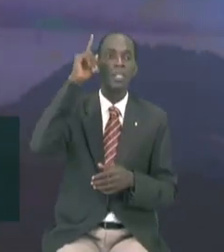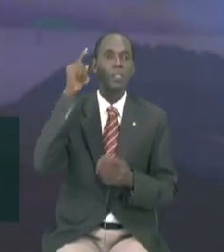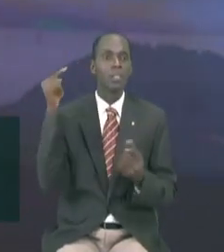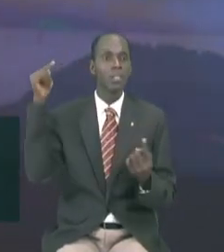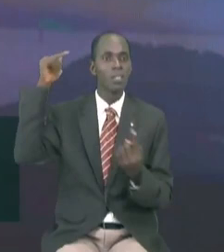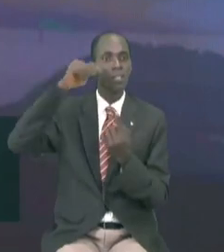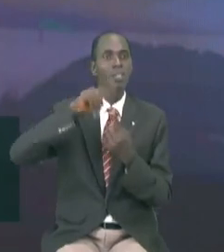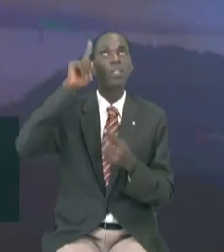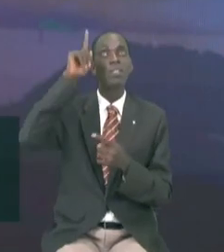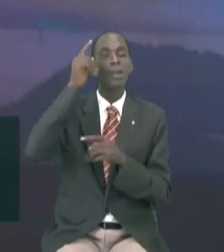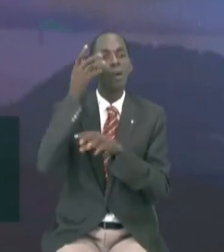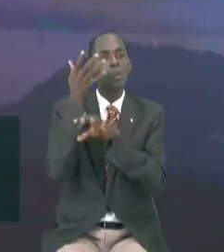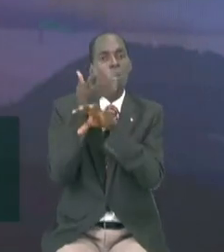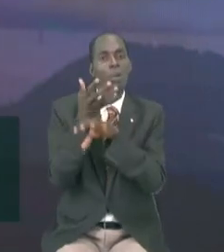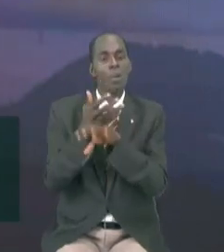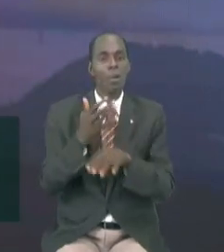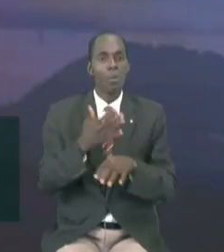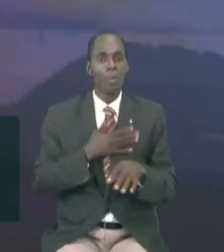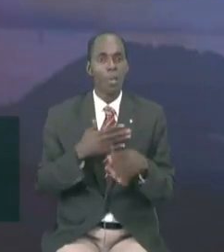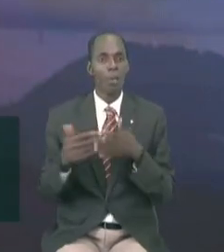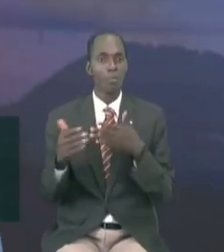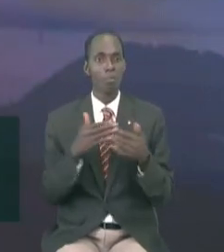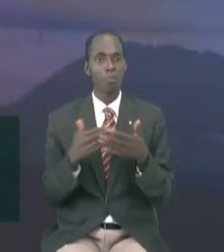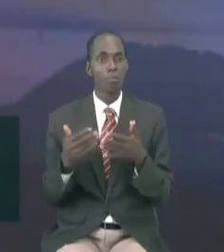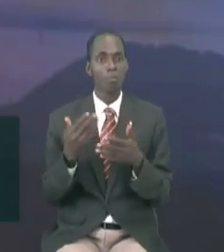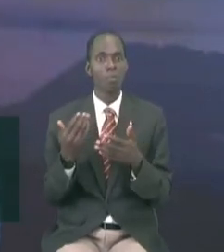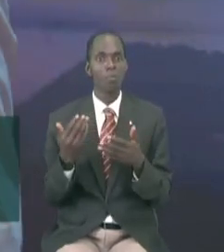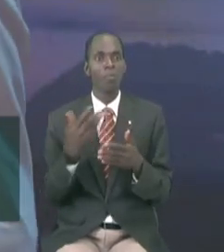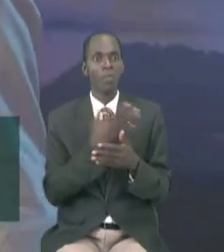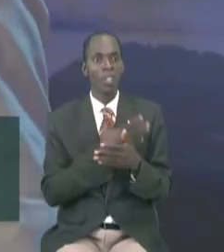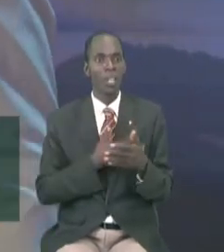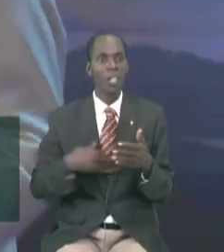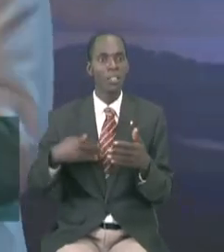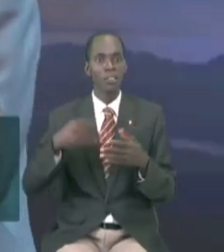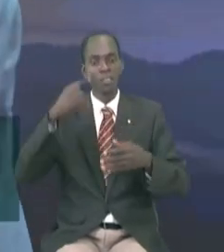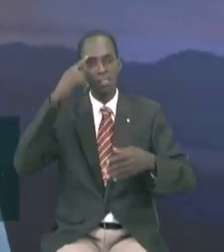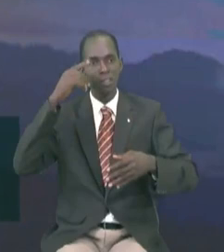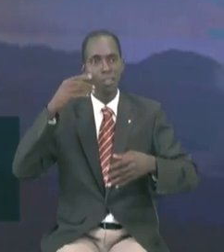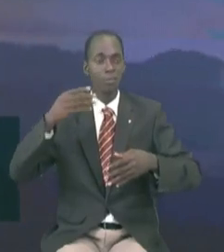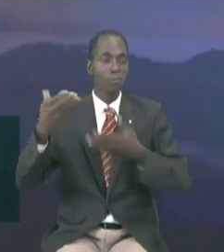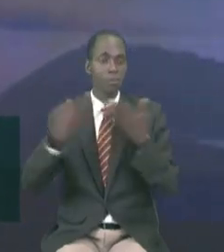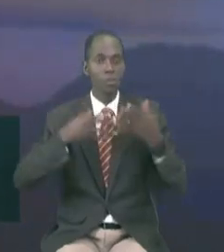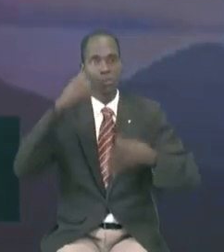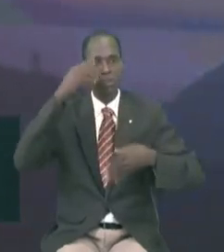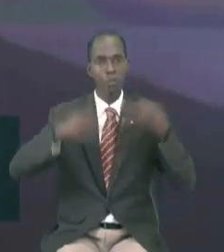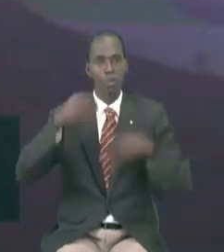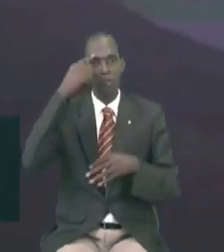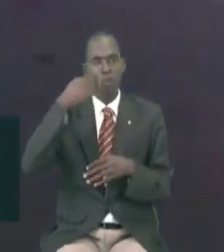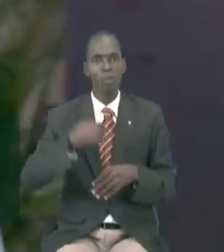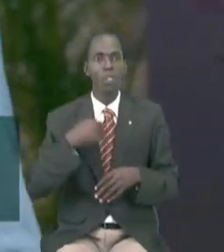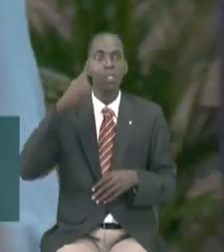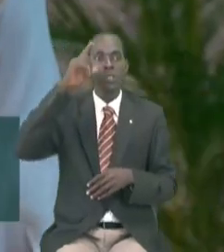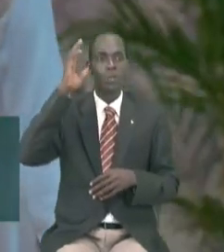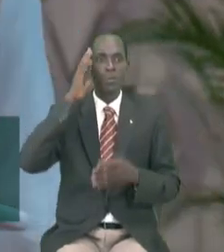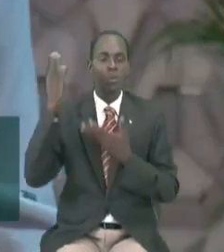me. He will bring me forth to the light, and I shall behold his righteousness. Somebody